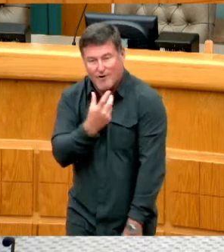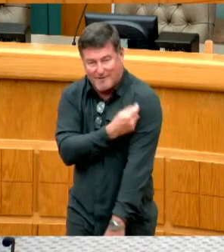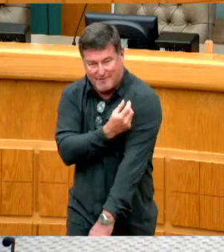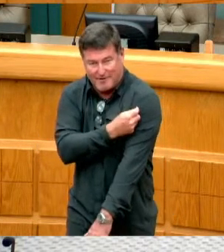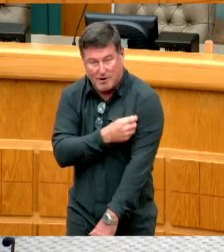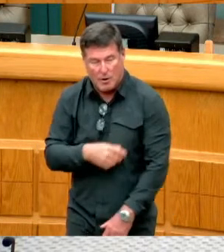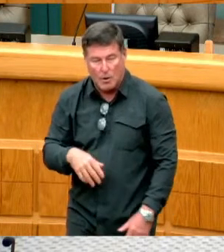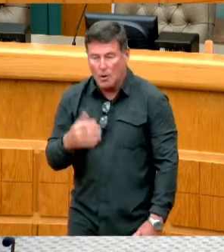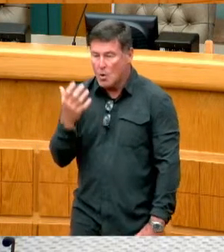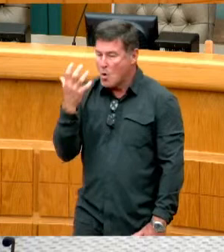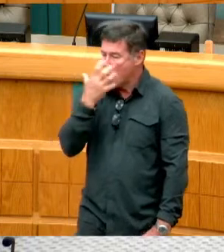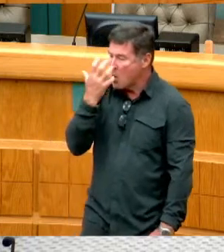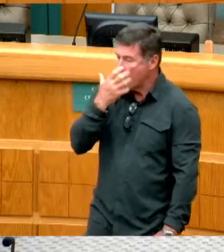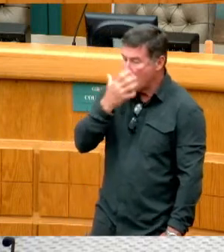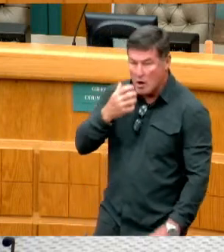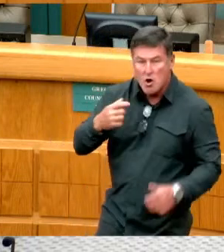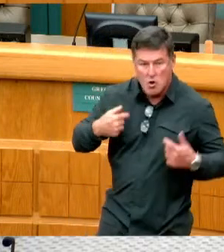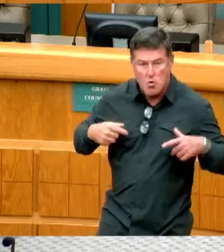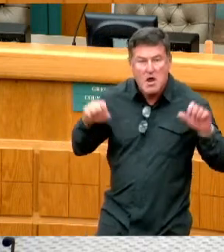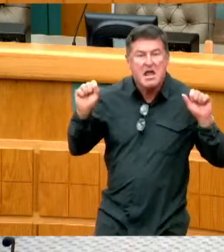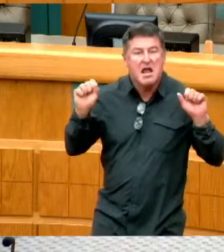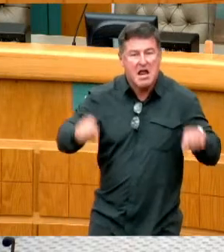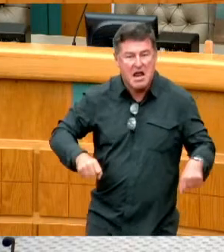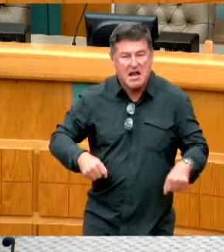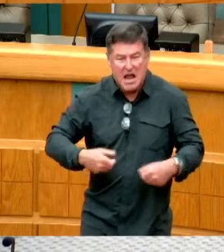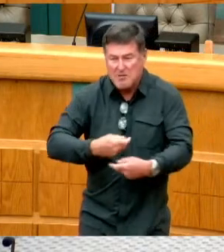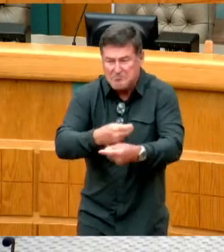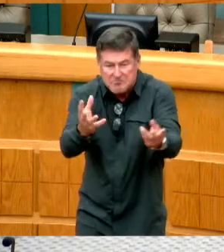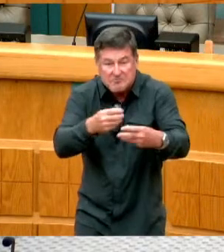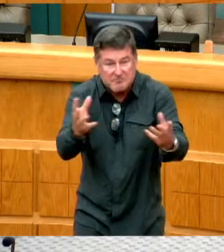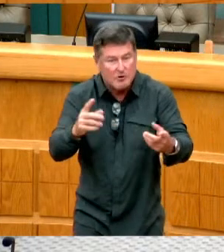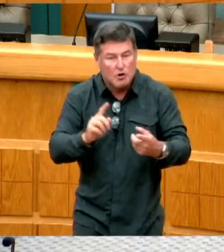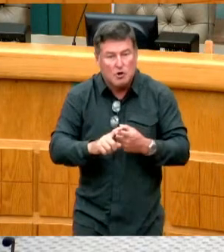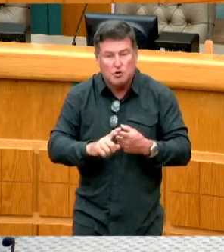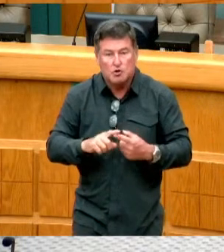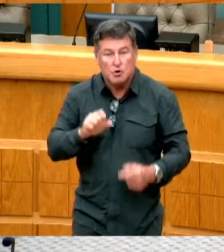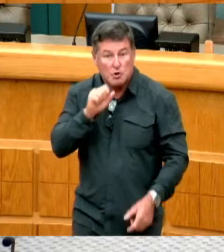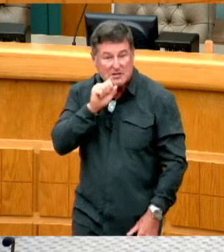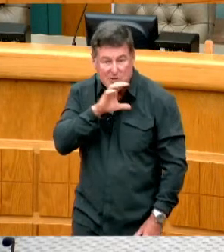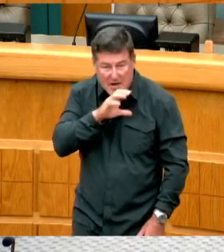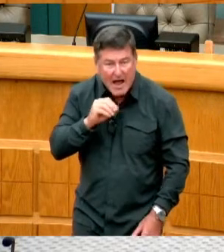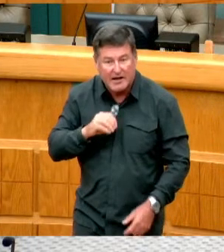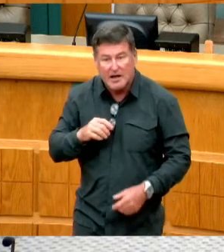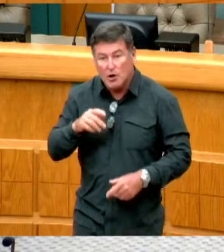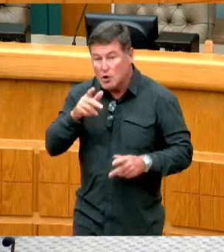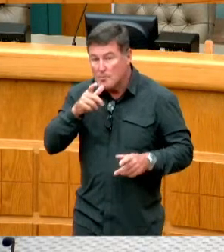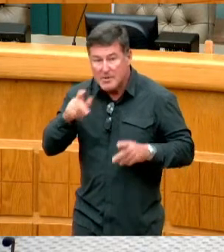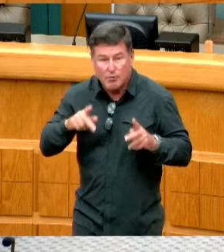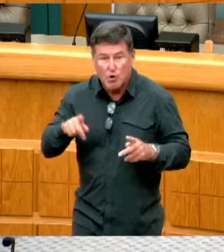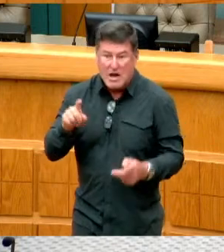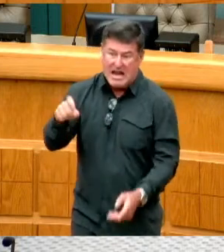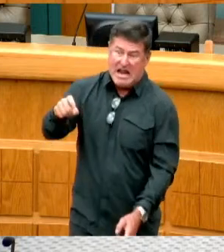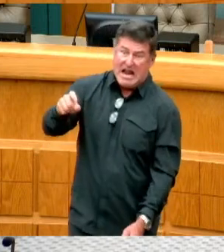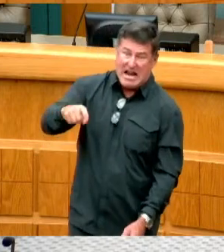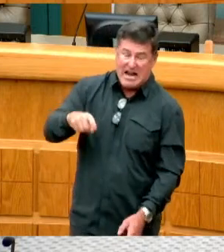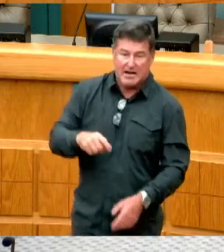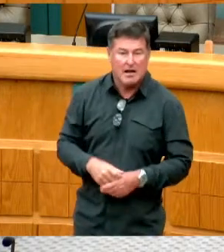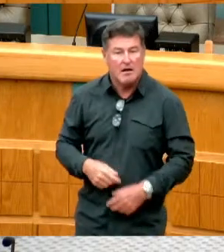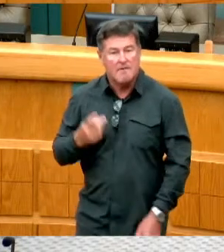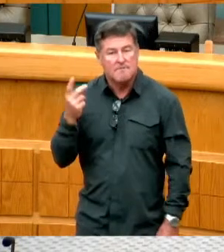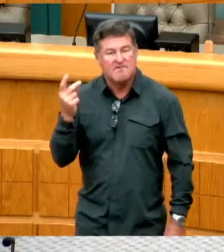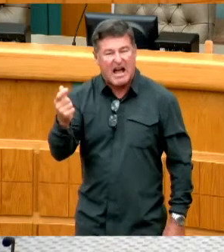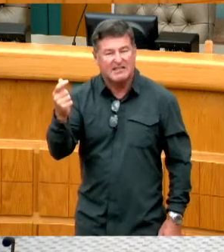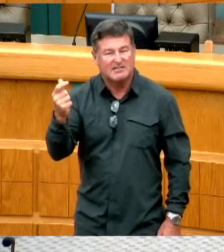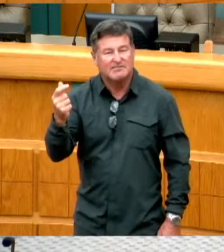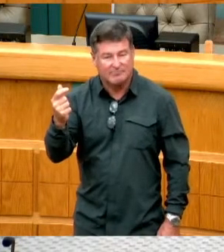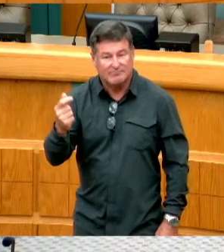can distribute vaccines in quantity to our most vulnerable people as fast as possible. So, there's no doubt